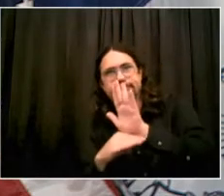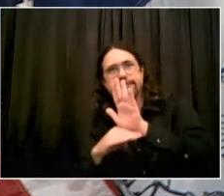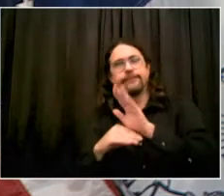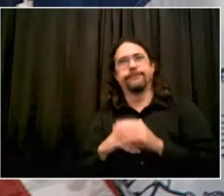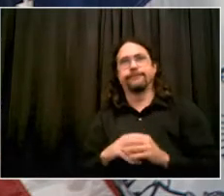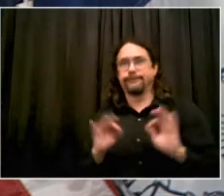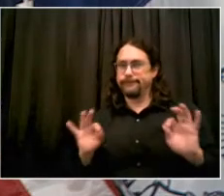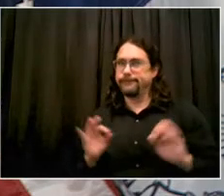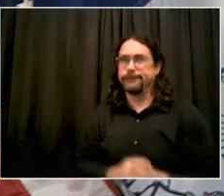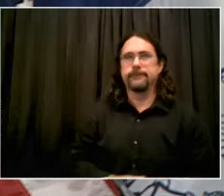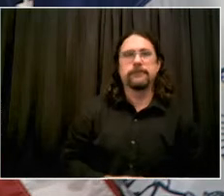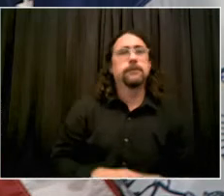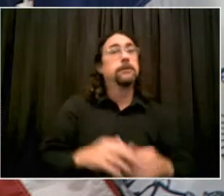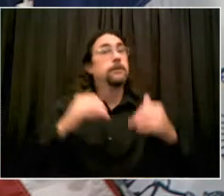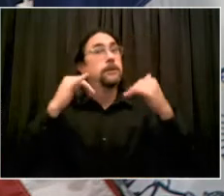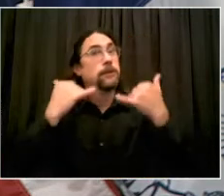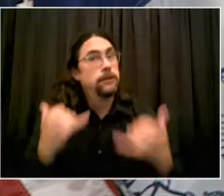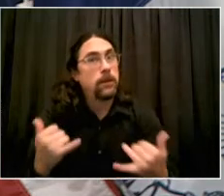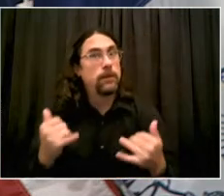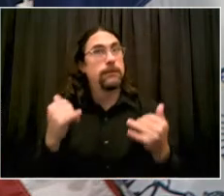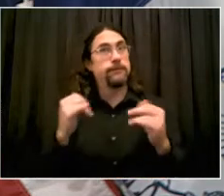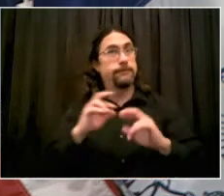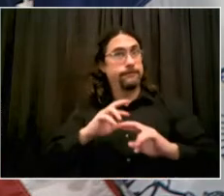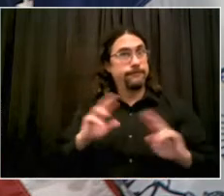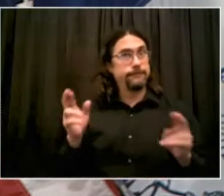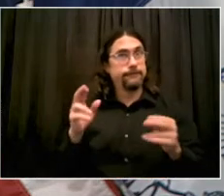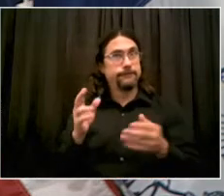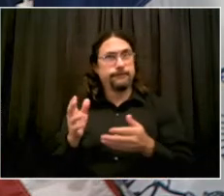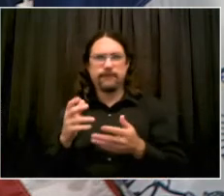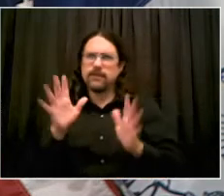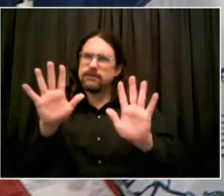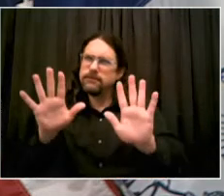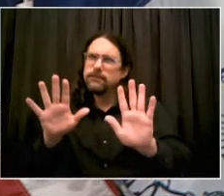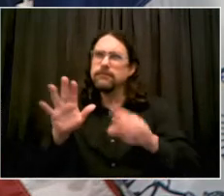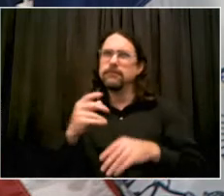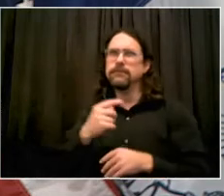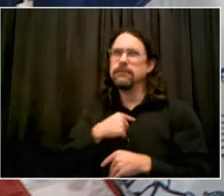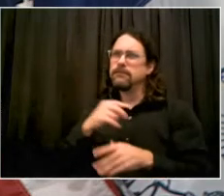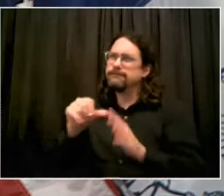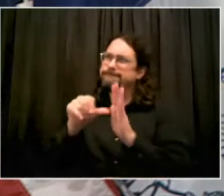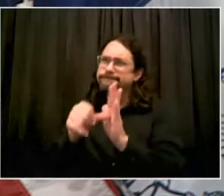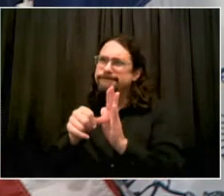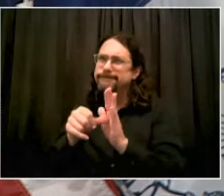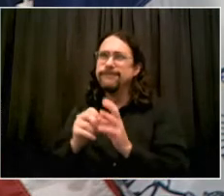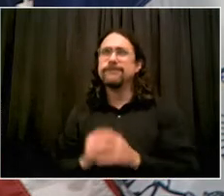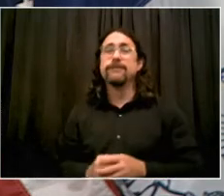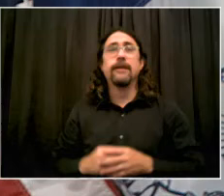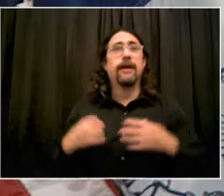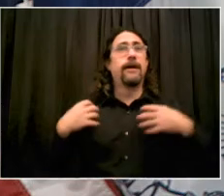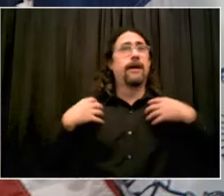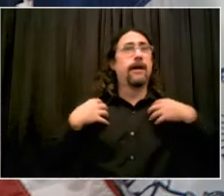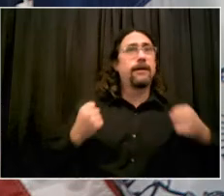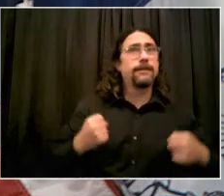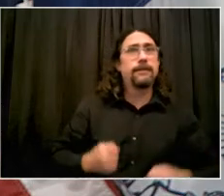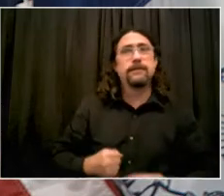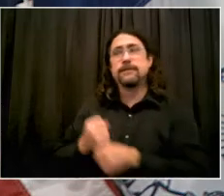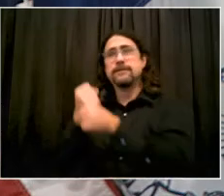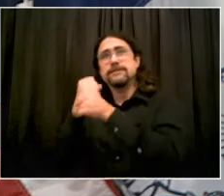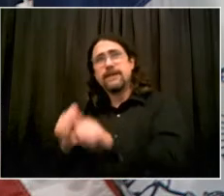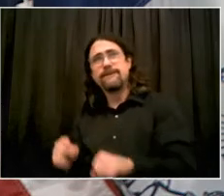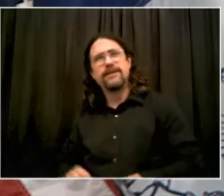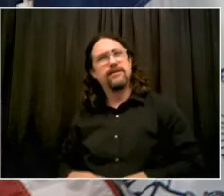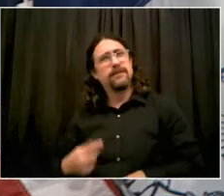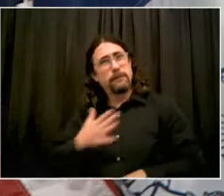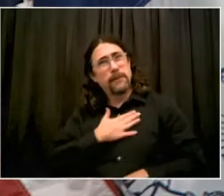on health and safety. This is what we need to do to protect our fellow New Yorkers. This is what we need to do to help our city come back from